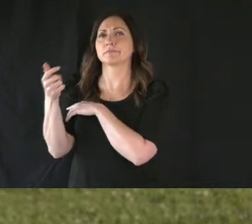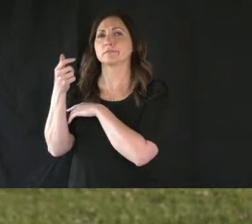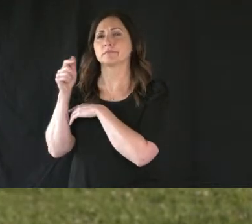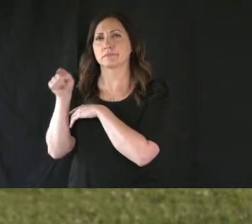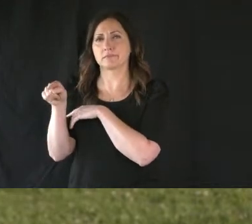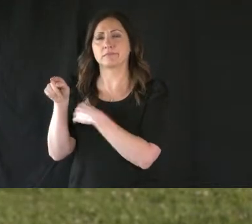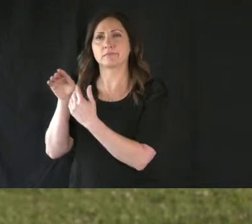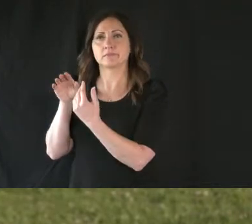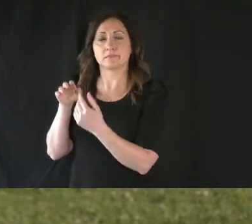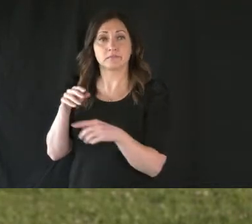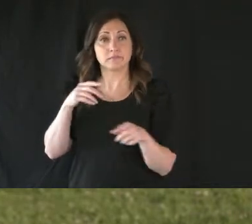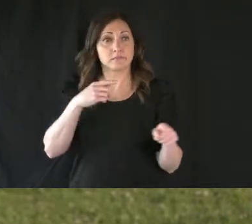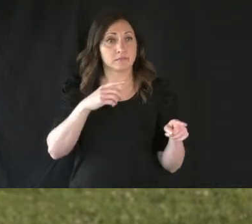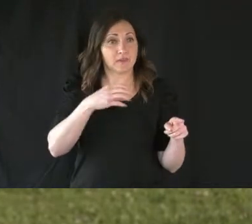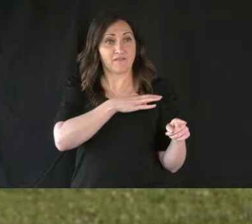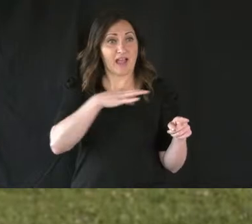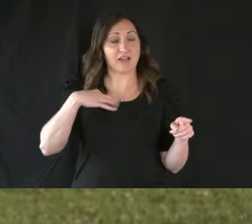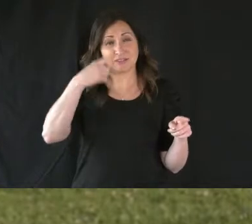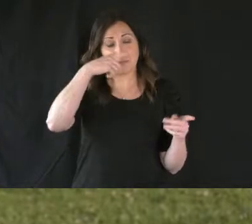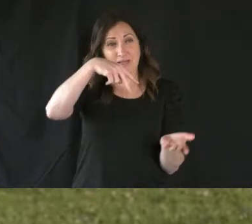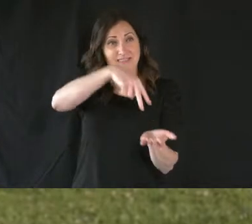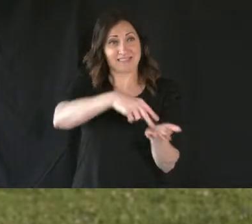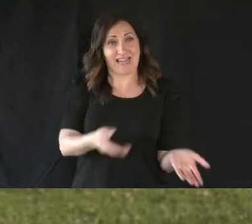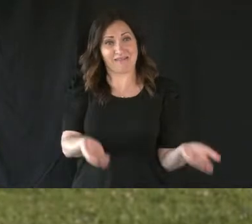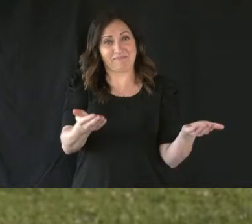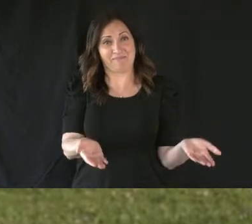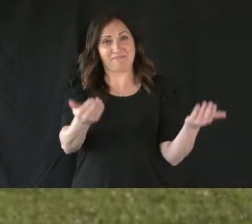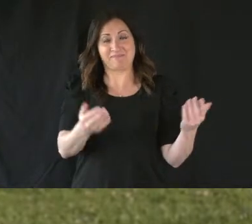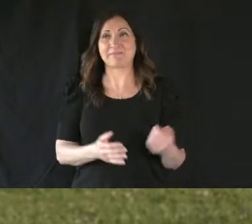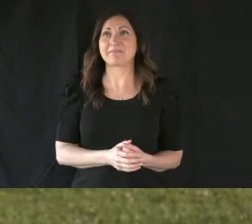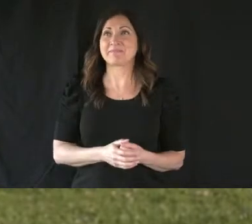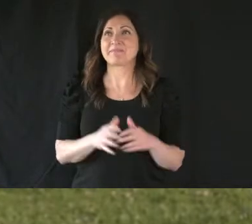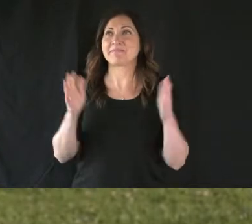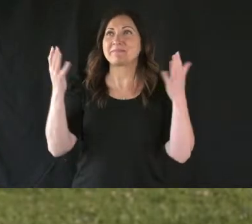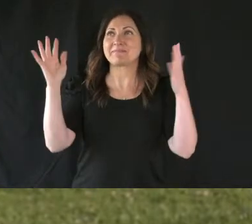the faculty please rise?